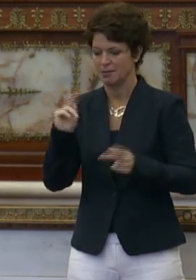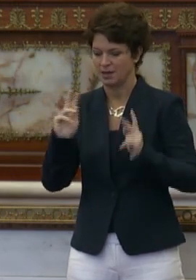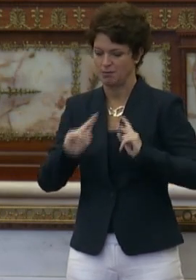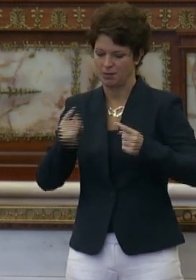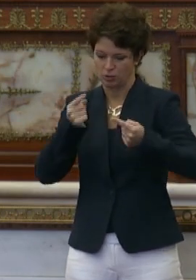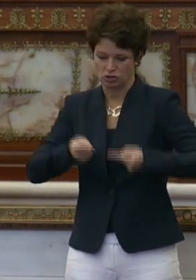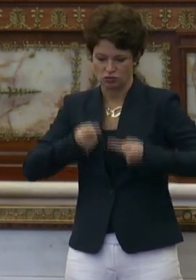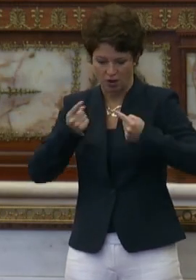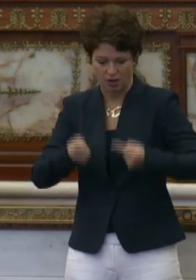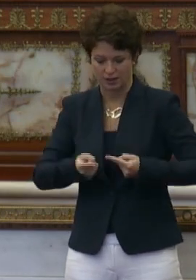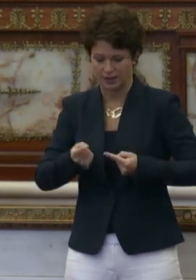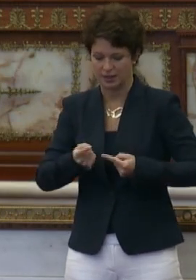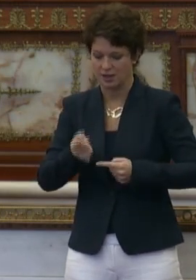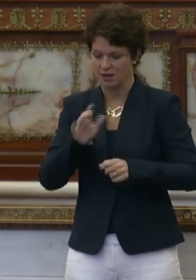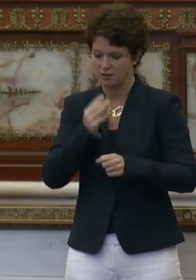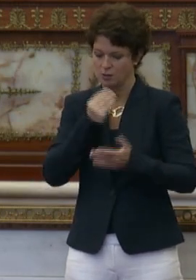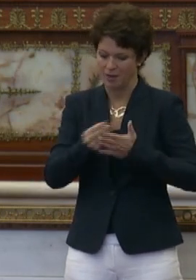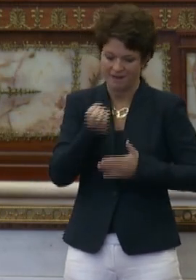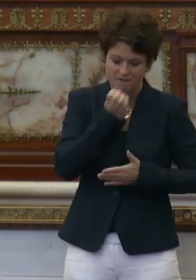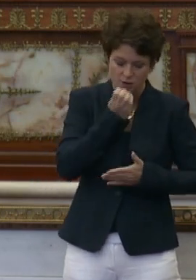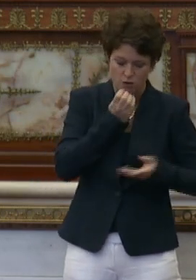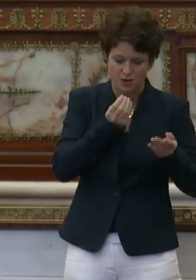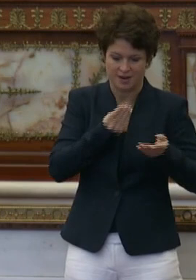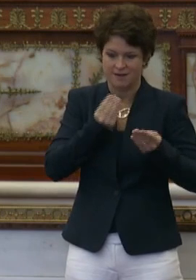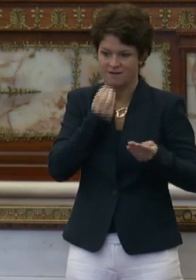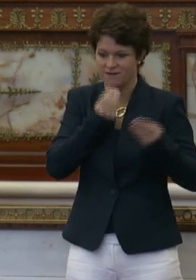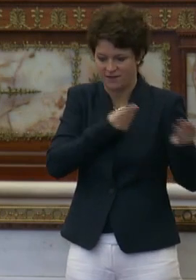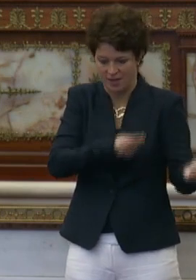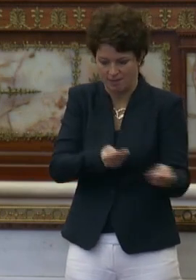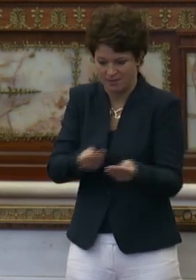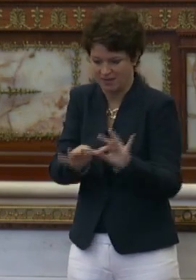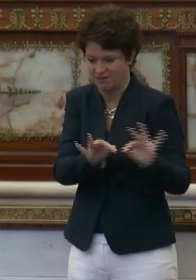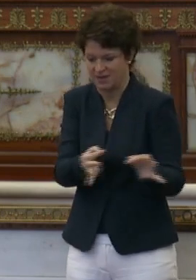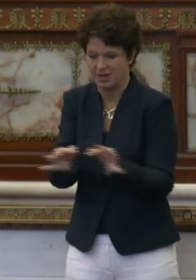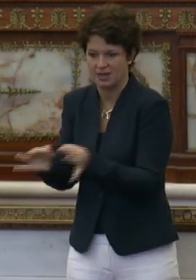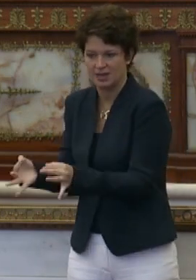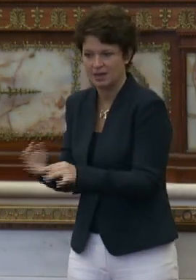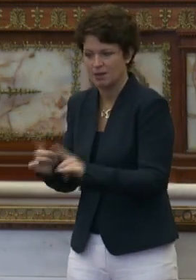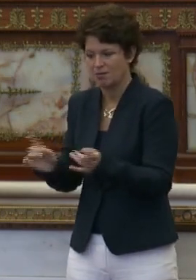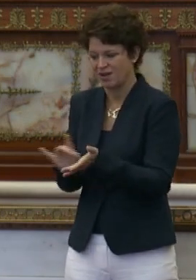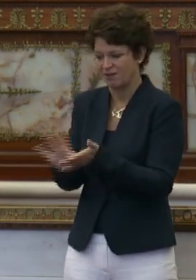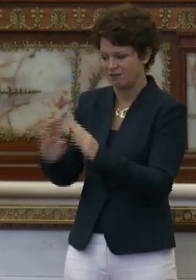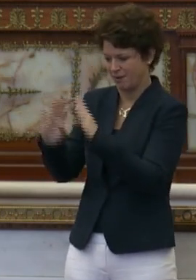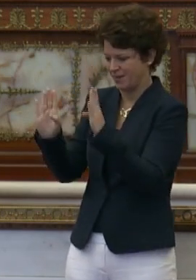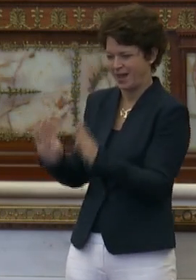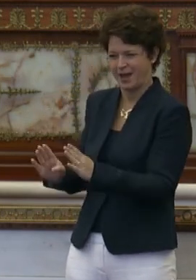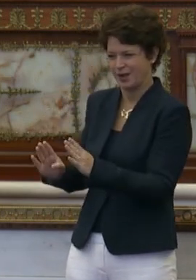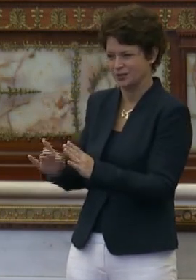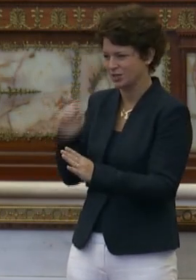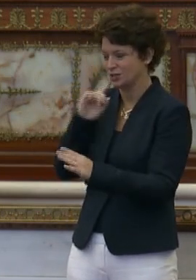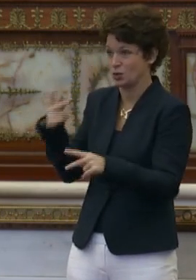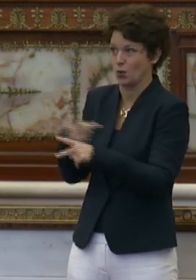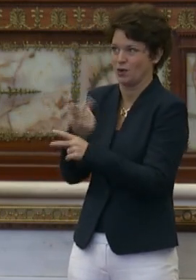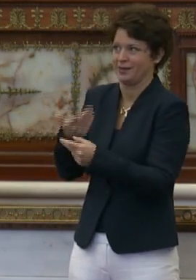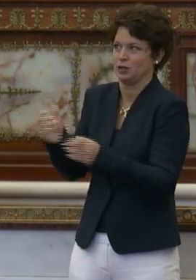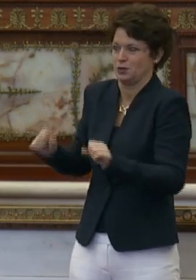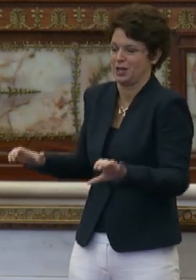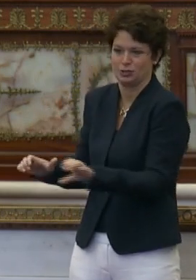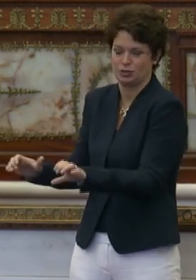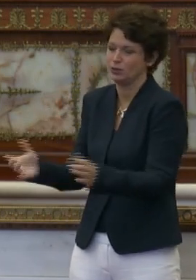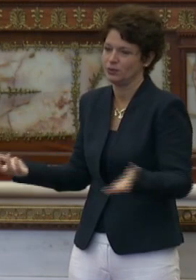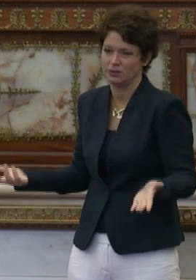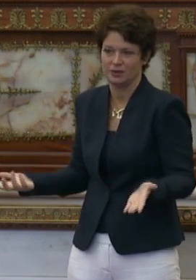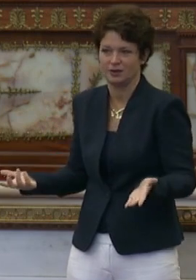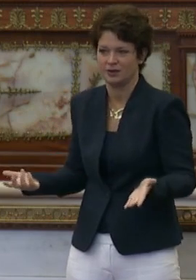struggling to have money to feed themselves and their families, and evicting them from the house is actually the worst thing you can do in